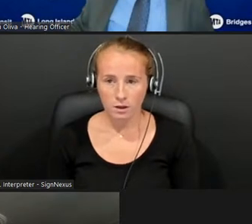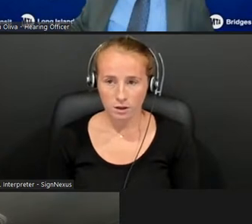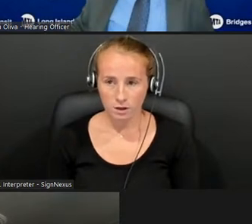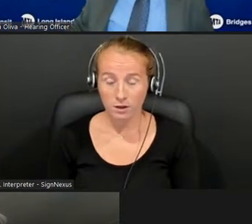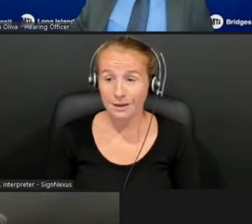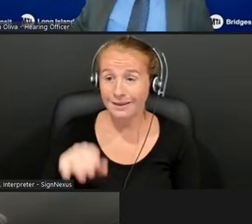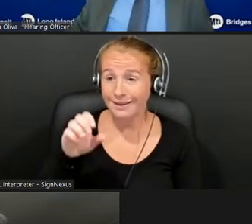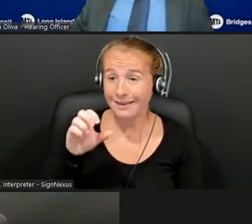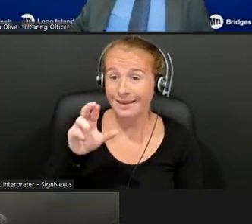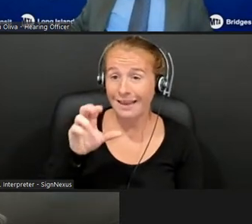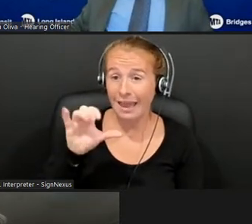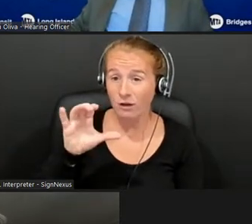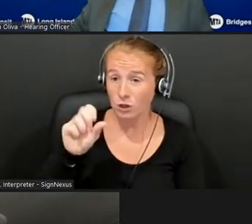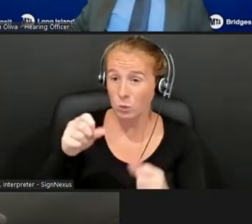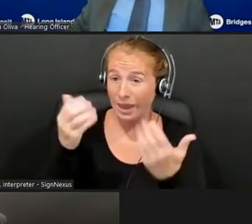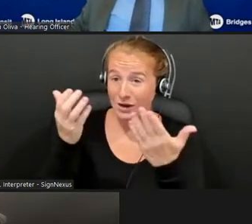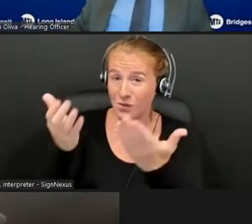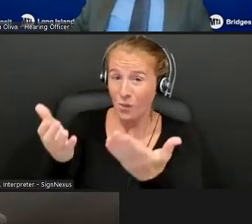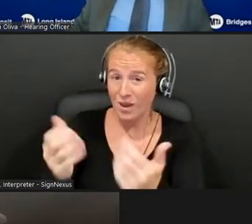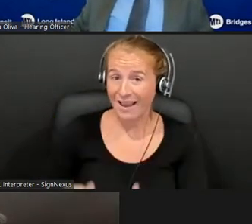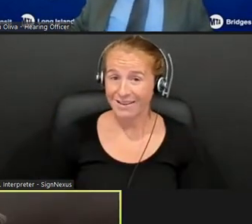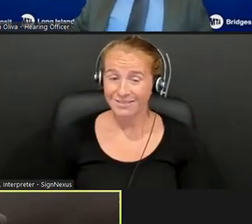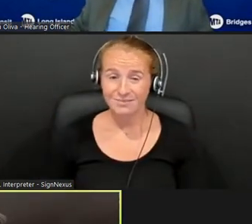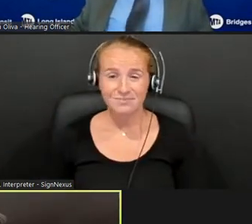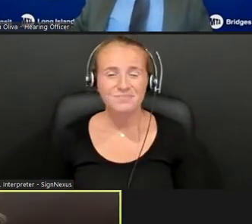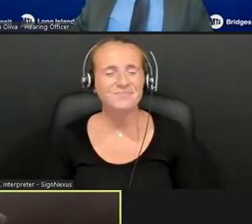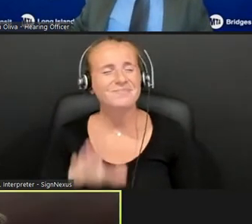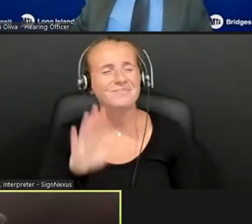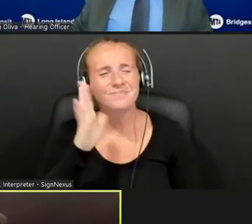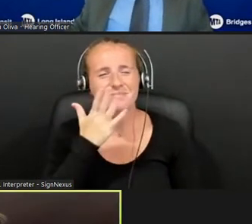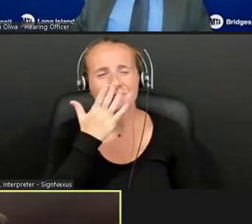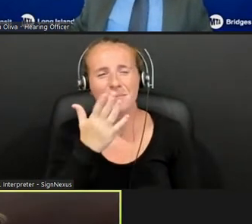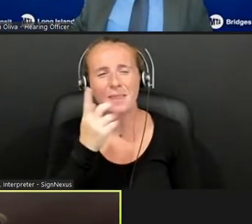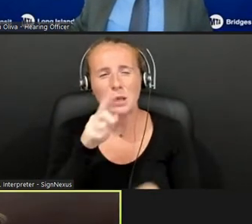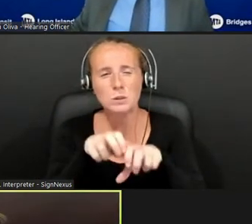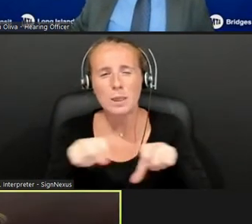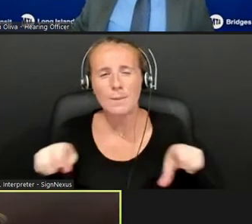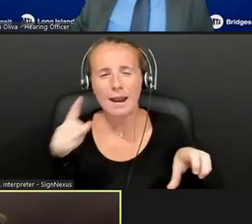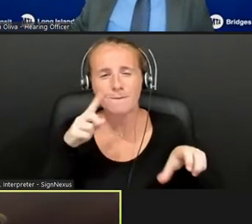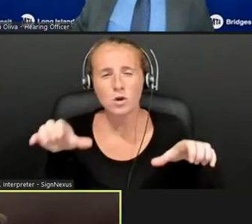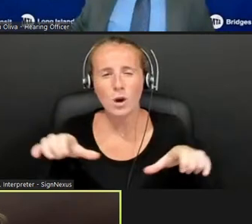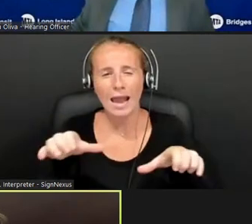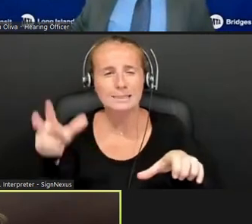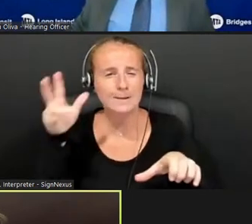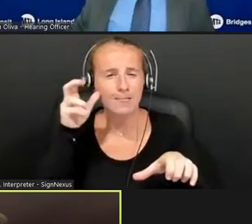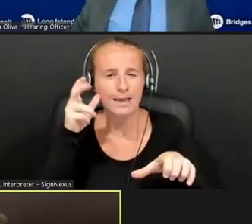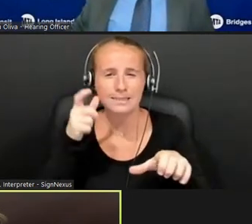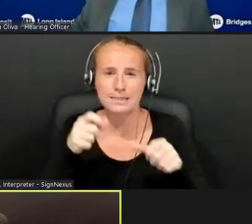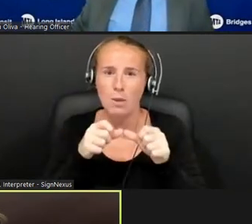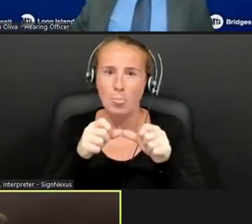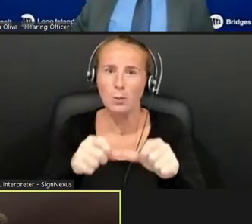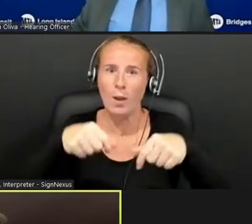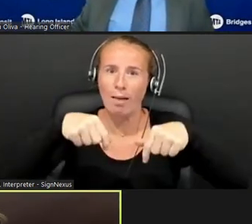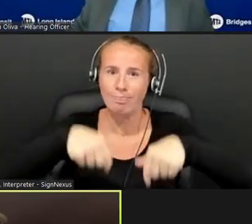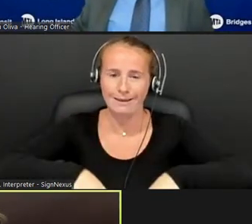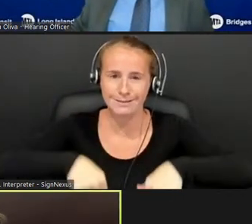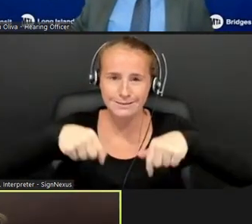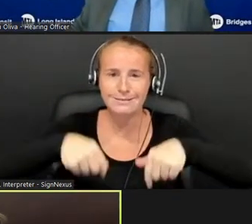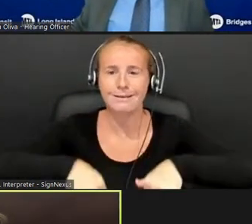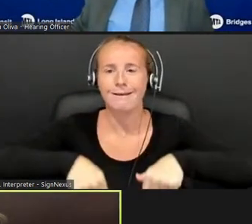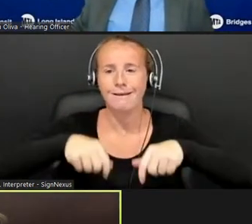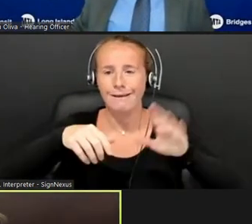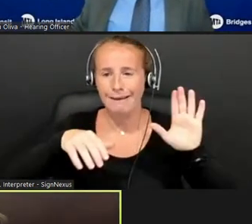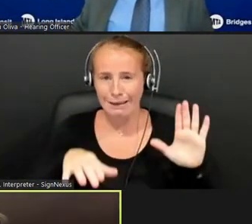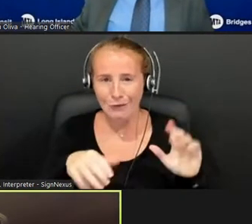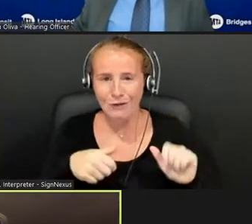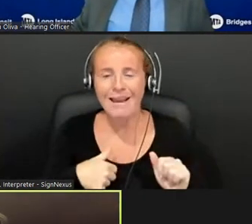Eric you may begin your remarks thank you to the panel for your active listening throughout these Marathon hearings I'm Eric Olson from the natural